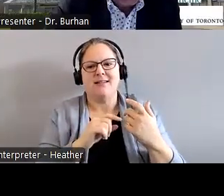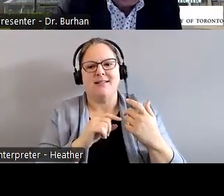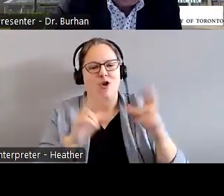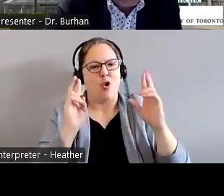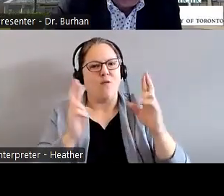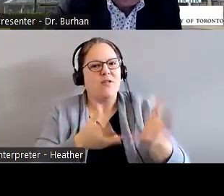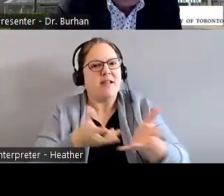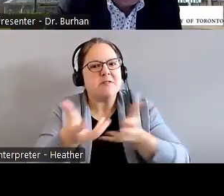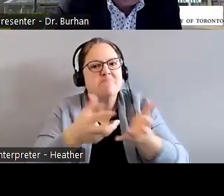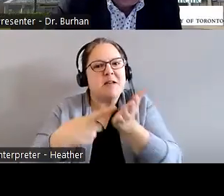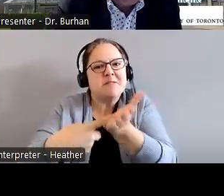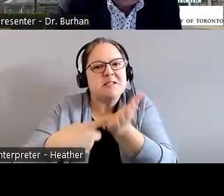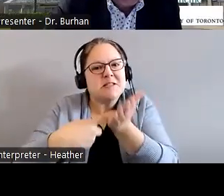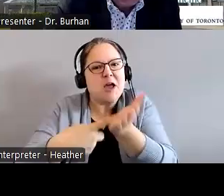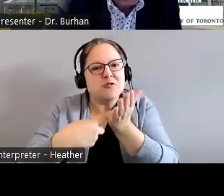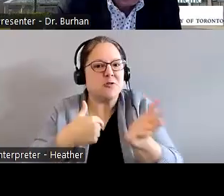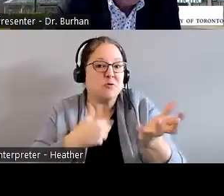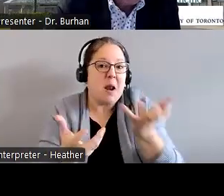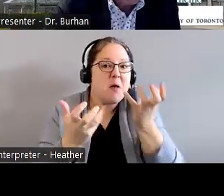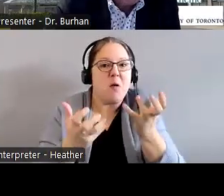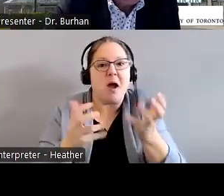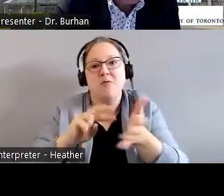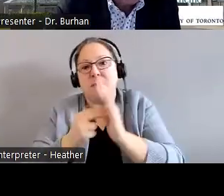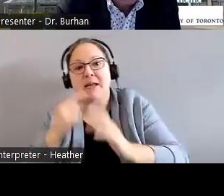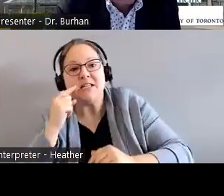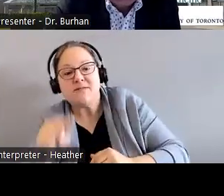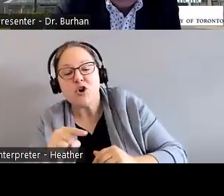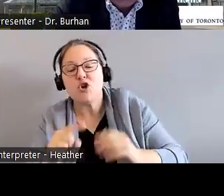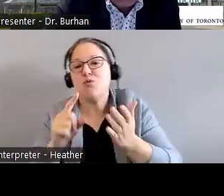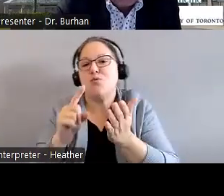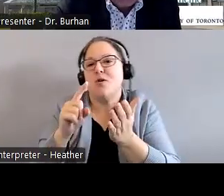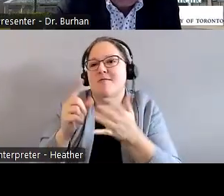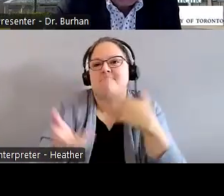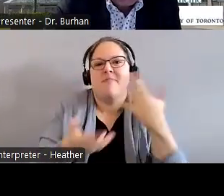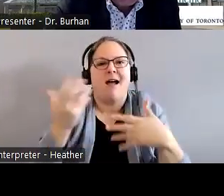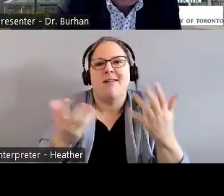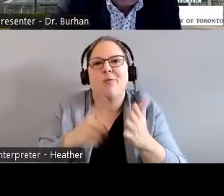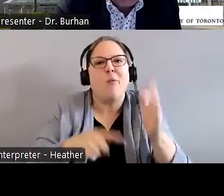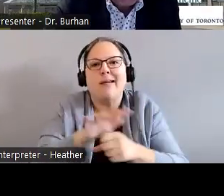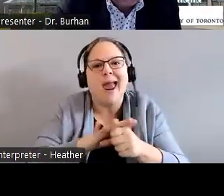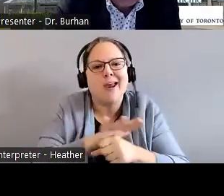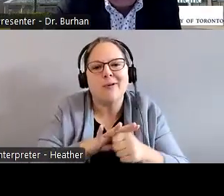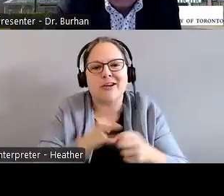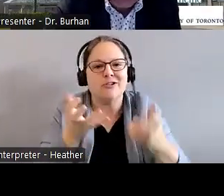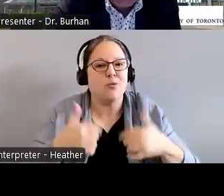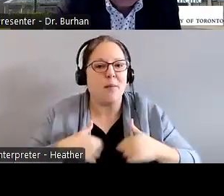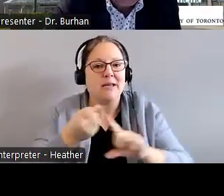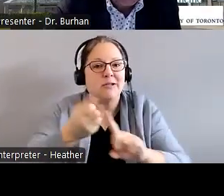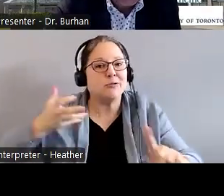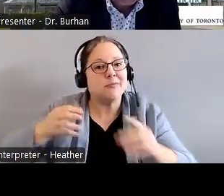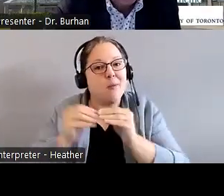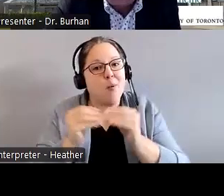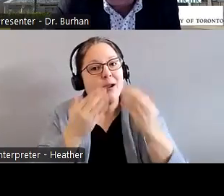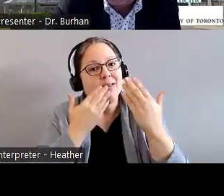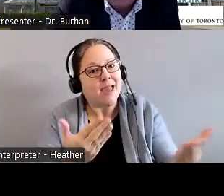engage in dialogue about what this means to you and what are some of the areas that you want me to clarify further. Thank you so much for